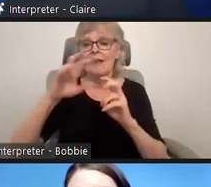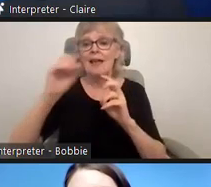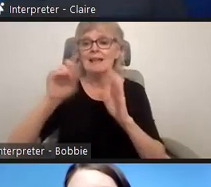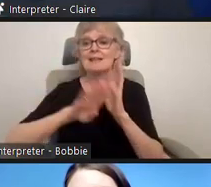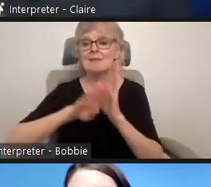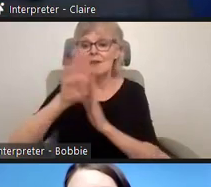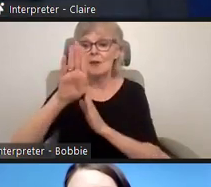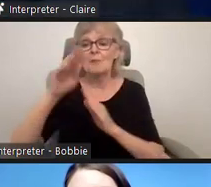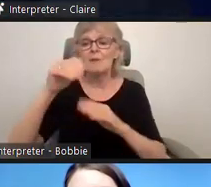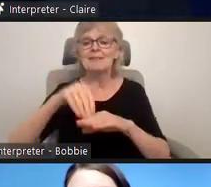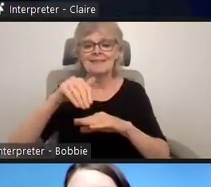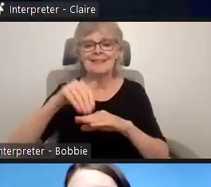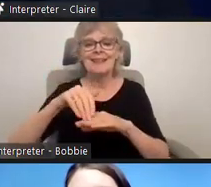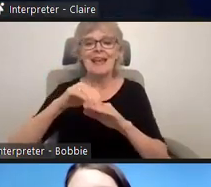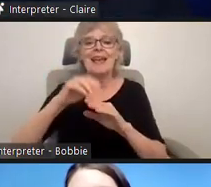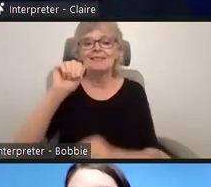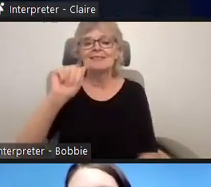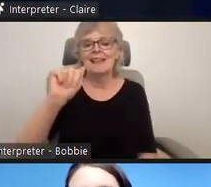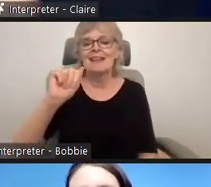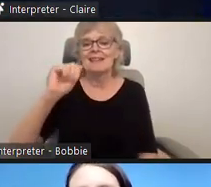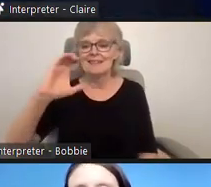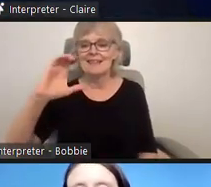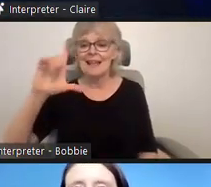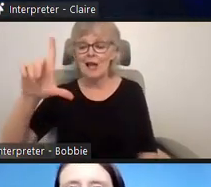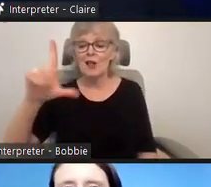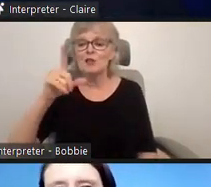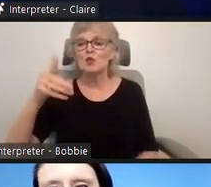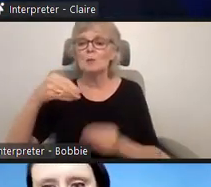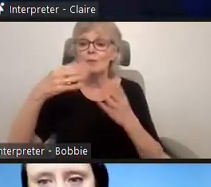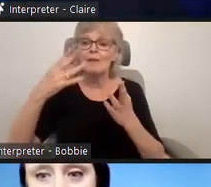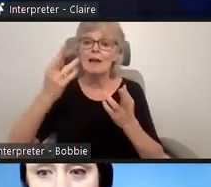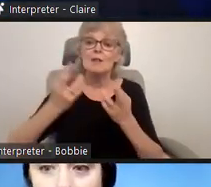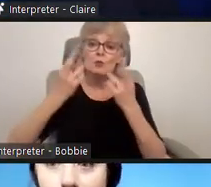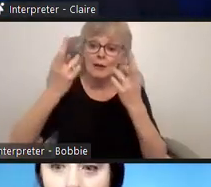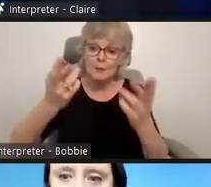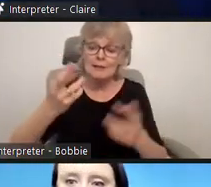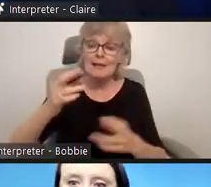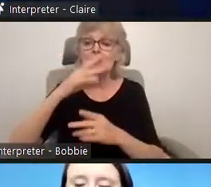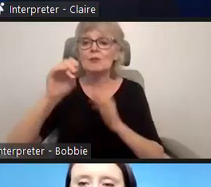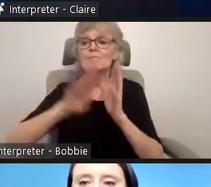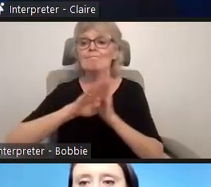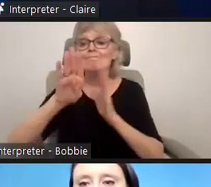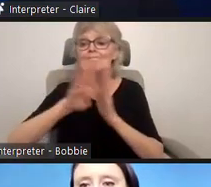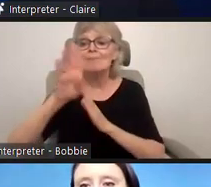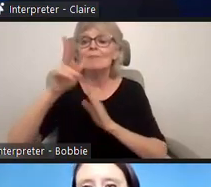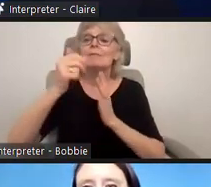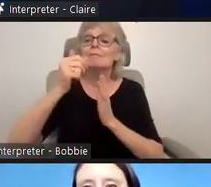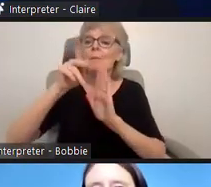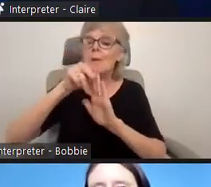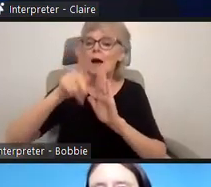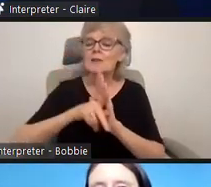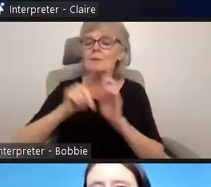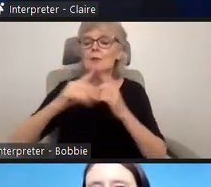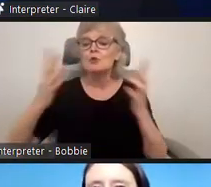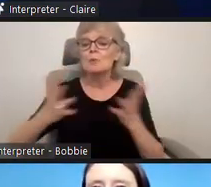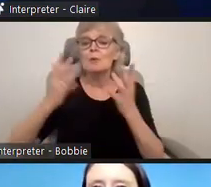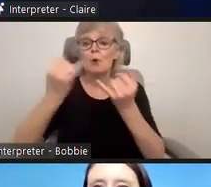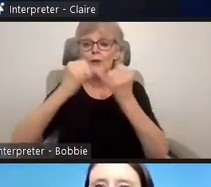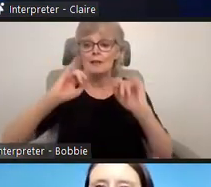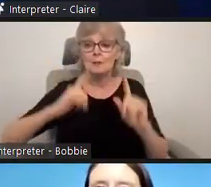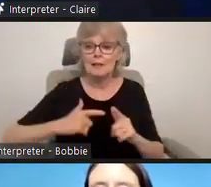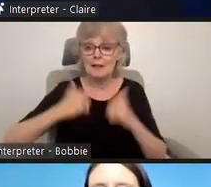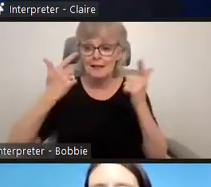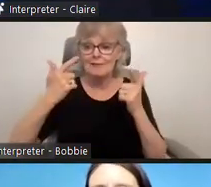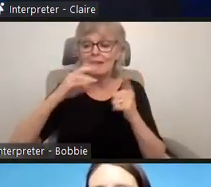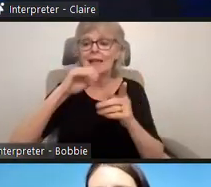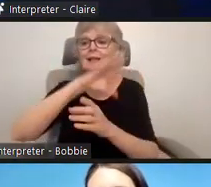at the Administration for Community Living. She provides recommendations and develops health policies that promote independent living and